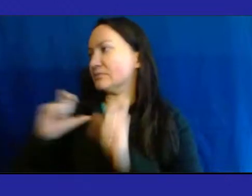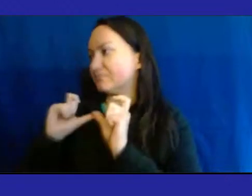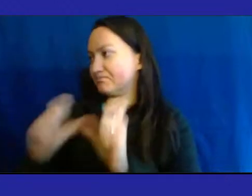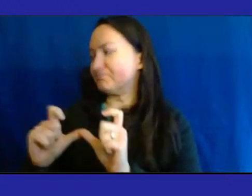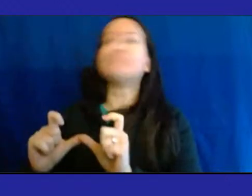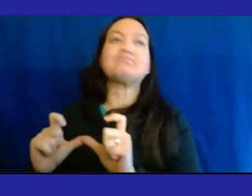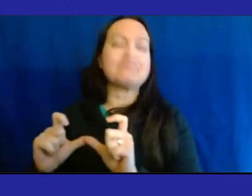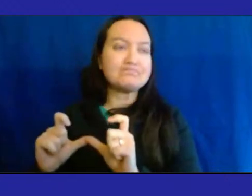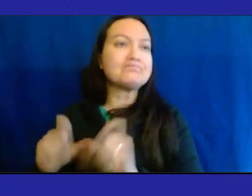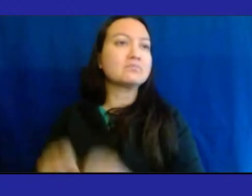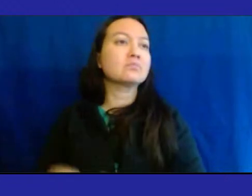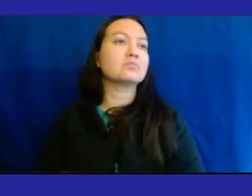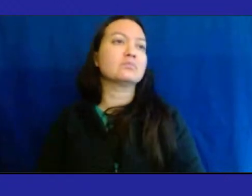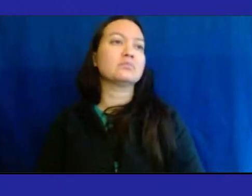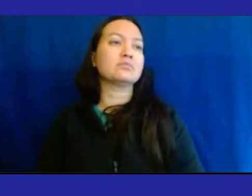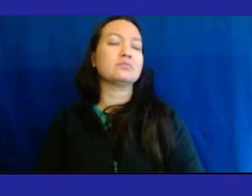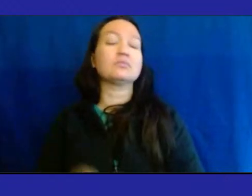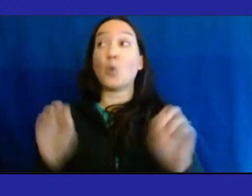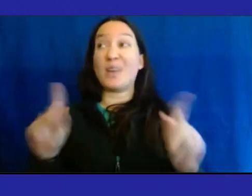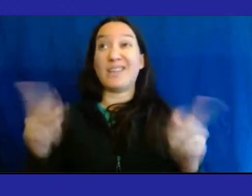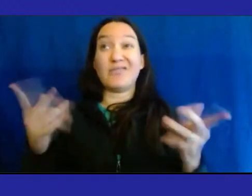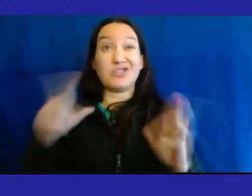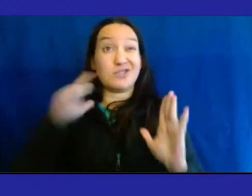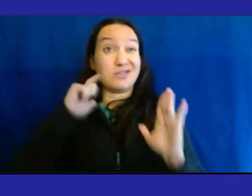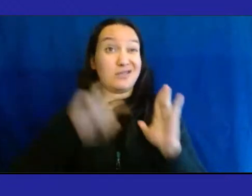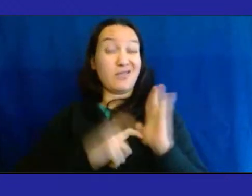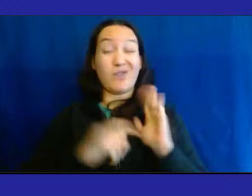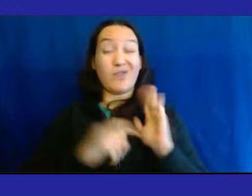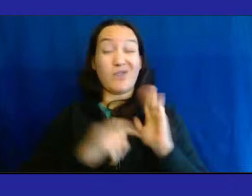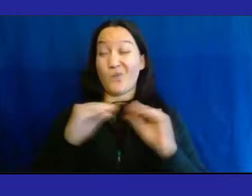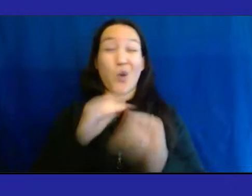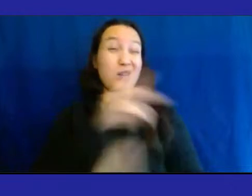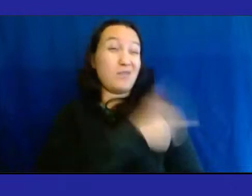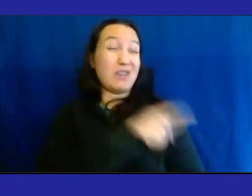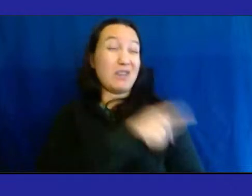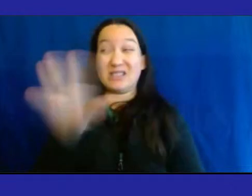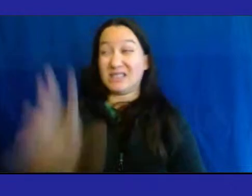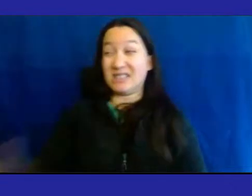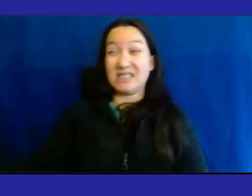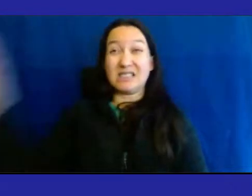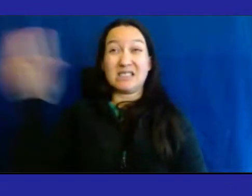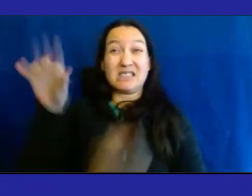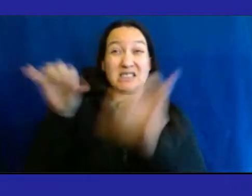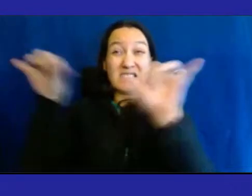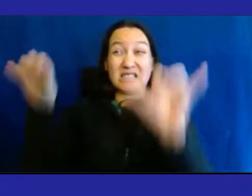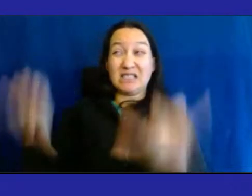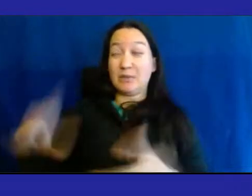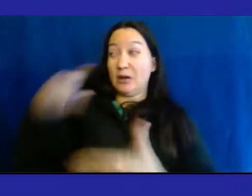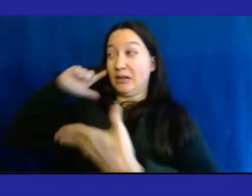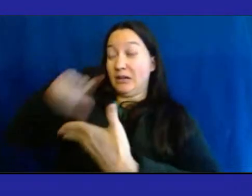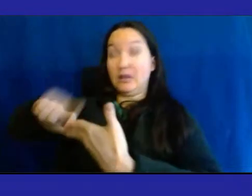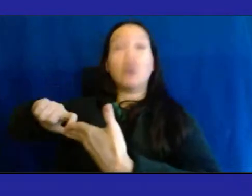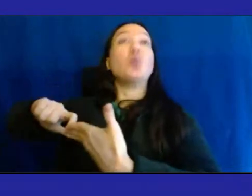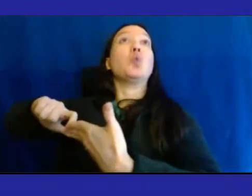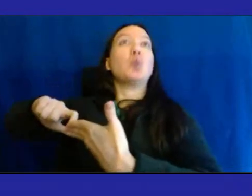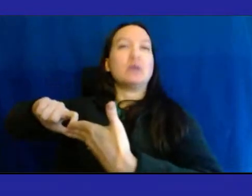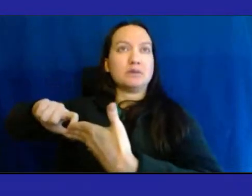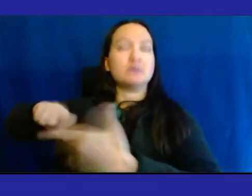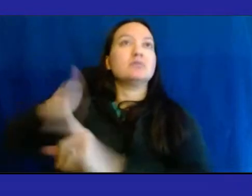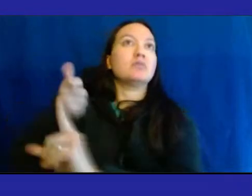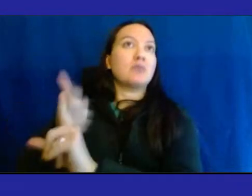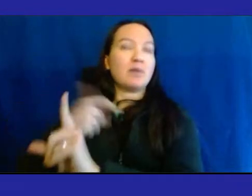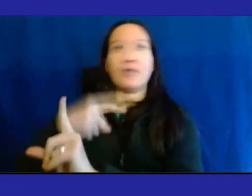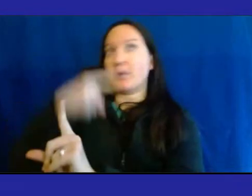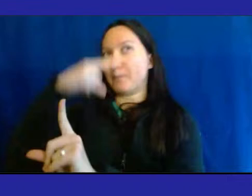question we want to know is, okay, we've identified more patients in our system who identify as Black and have chronic